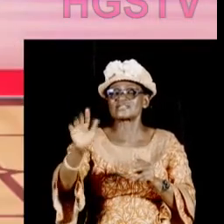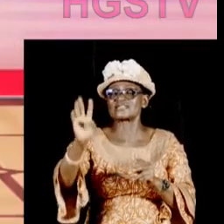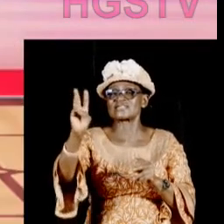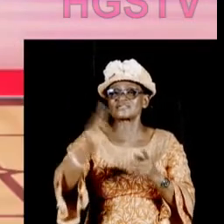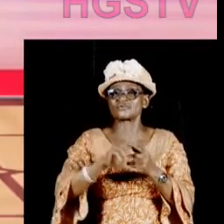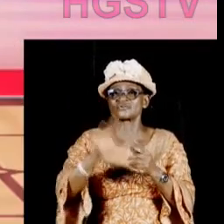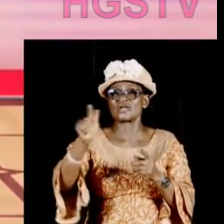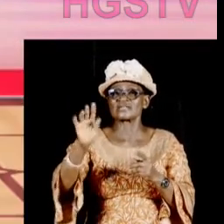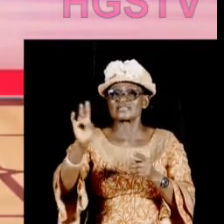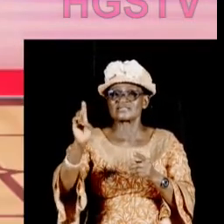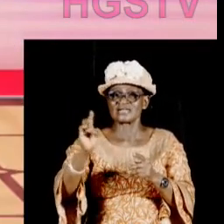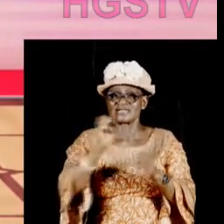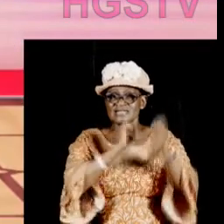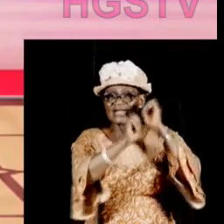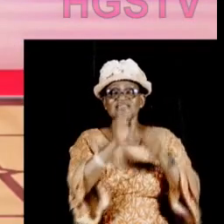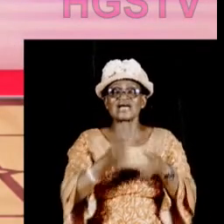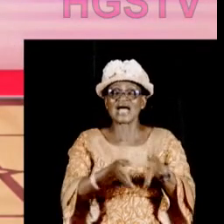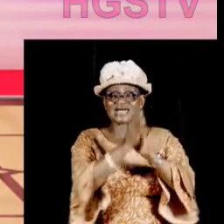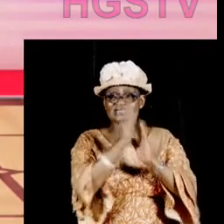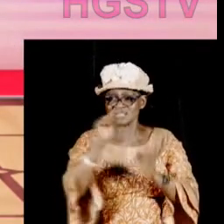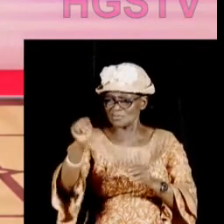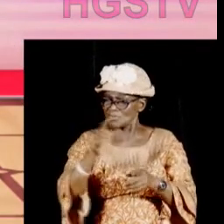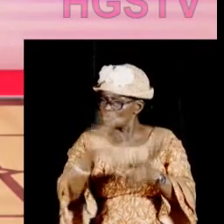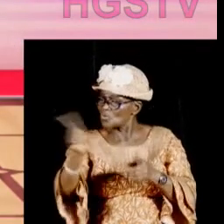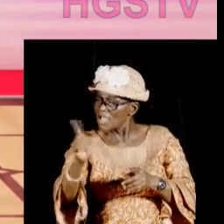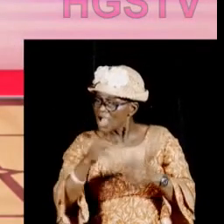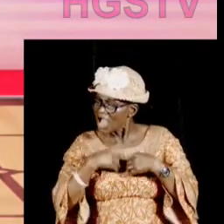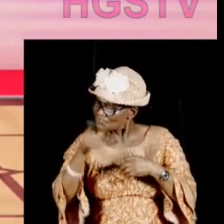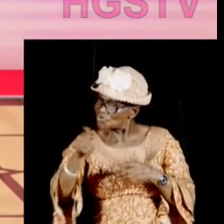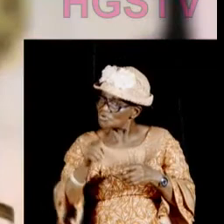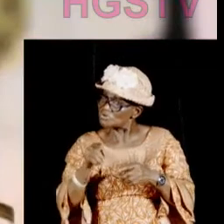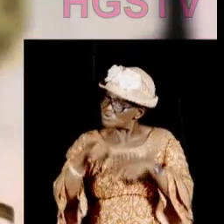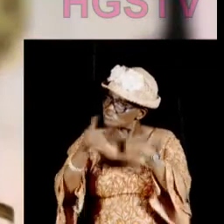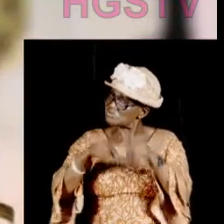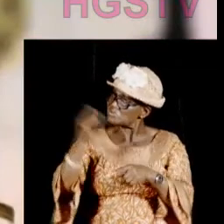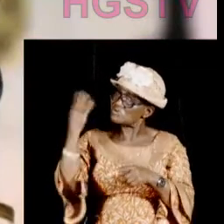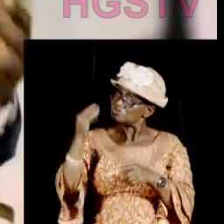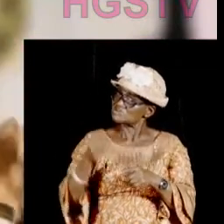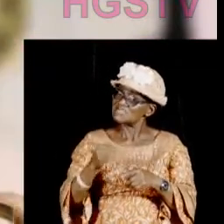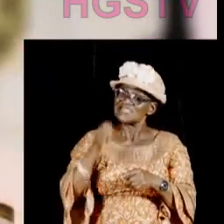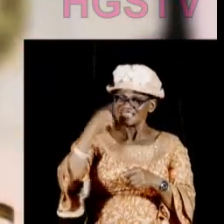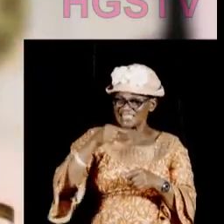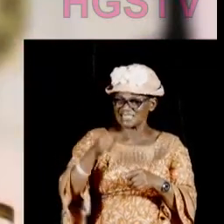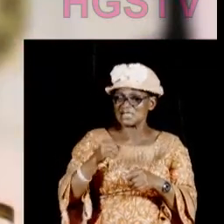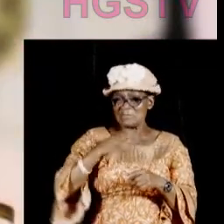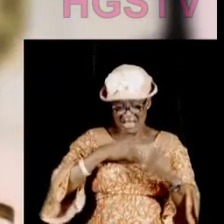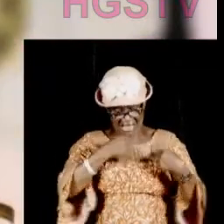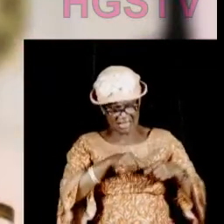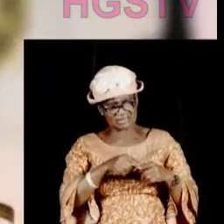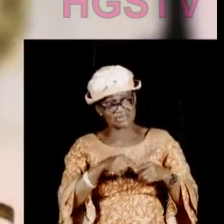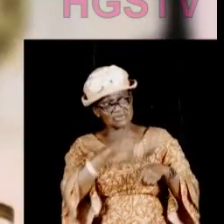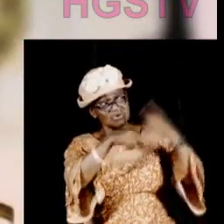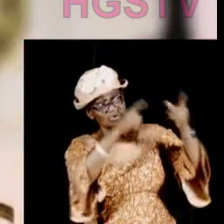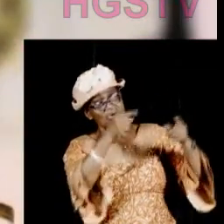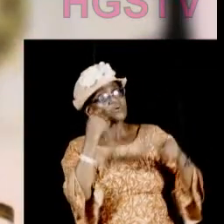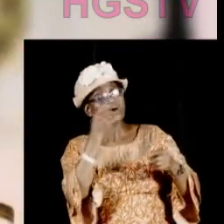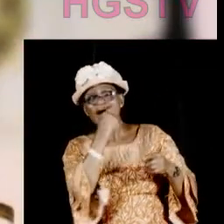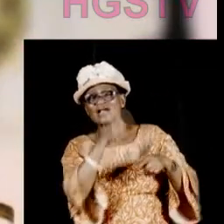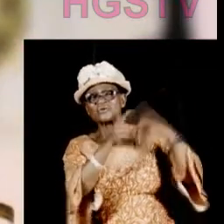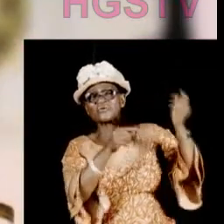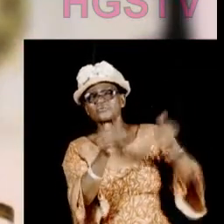2 Kings 5:26-27, Elisha asked him, where have you been? He said, is my heart not going with you? When you follow